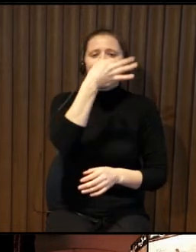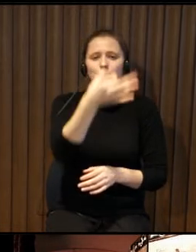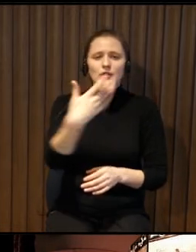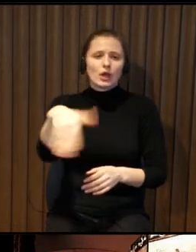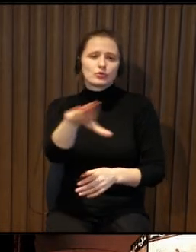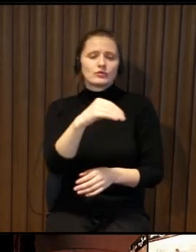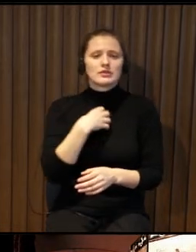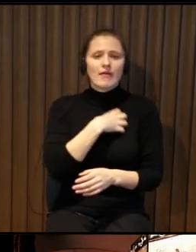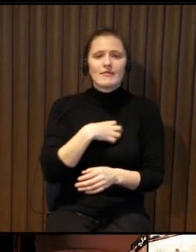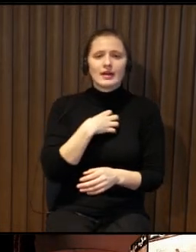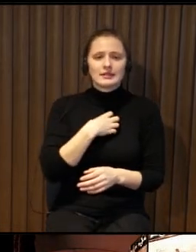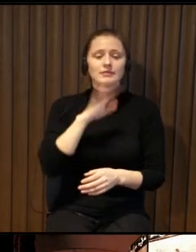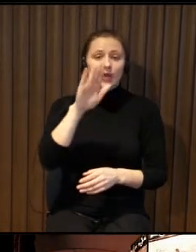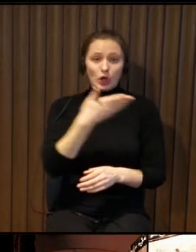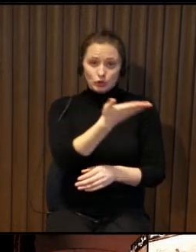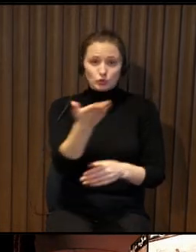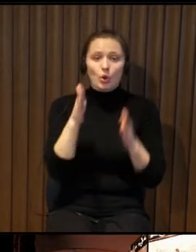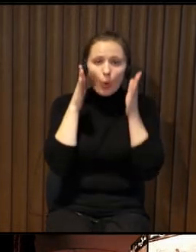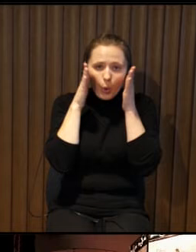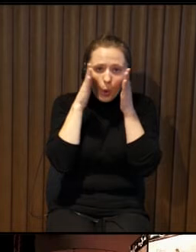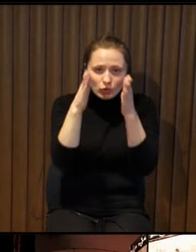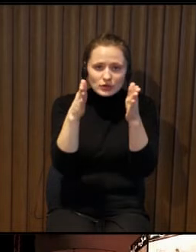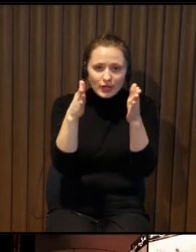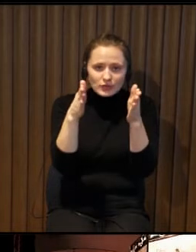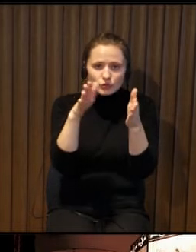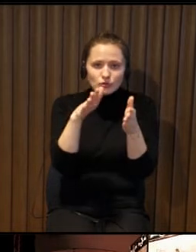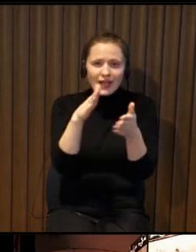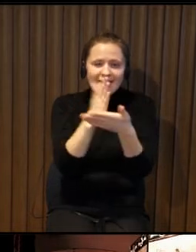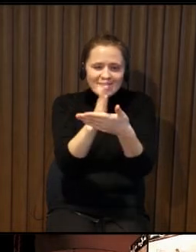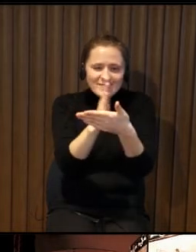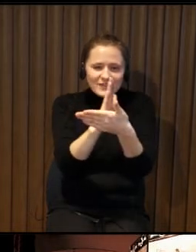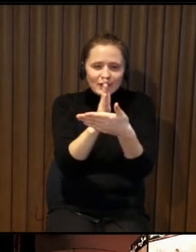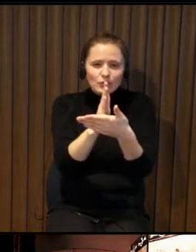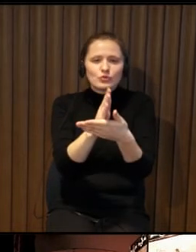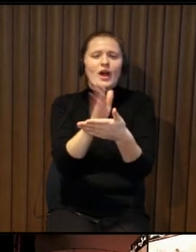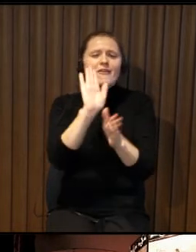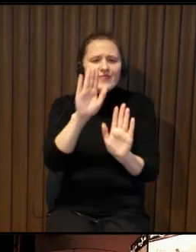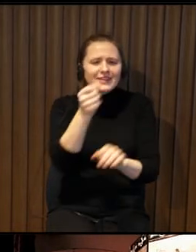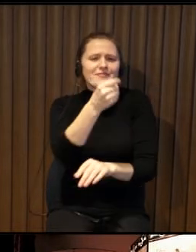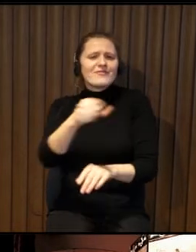edge. This pattern ripples through all our systems.